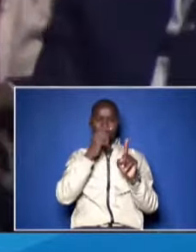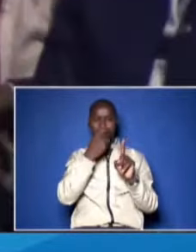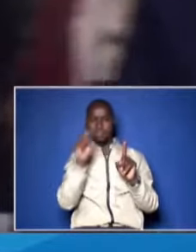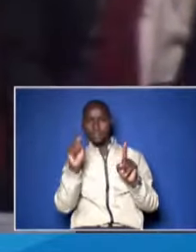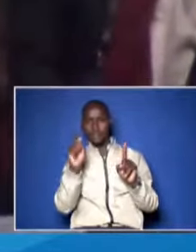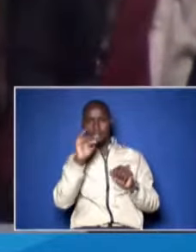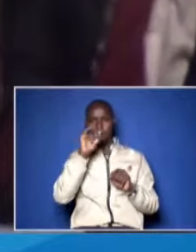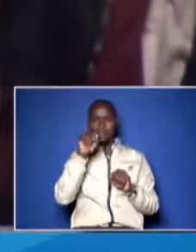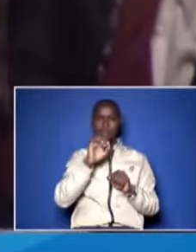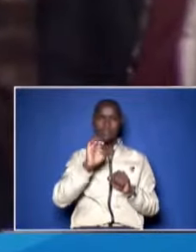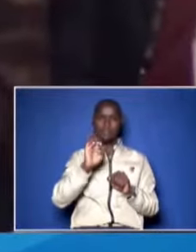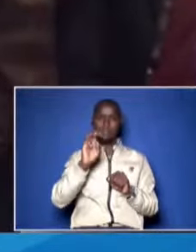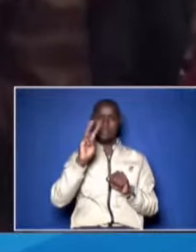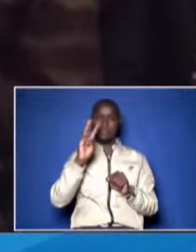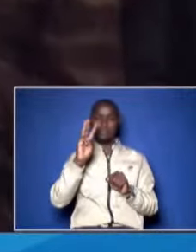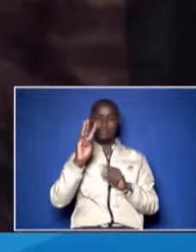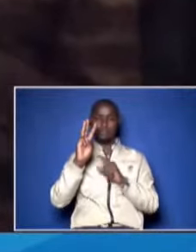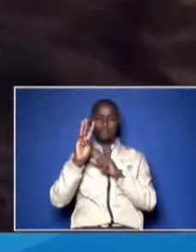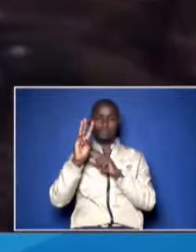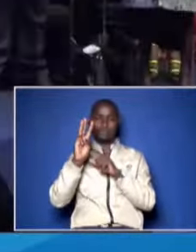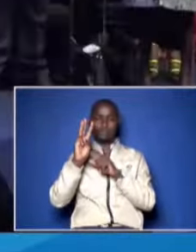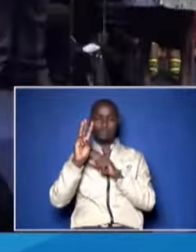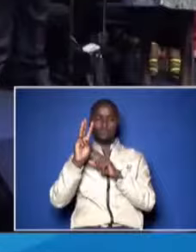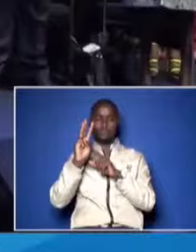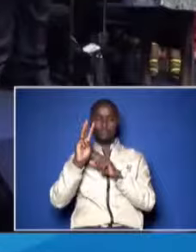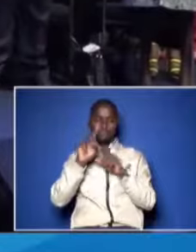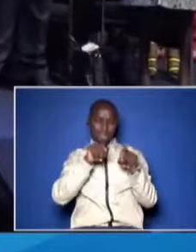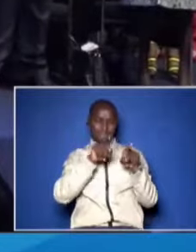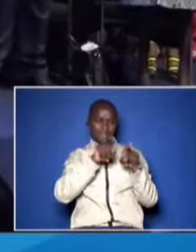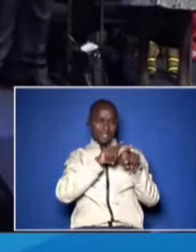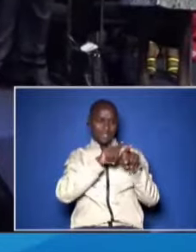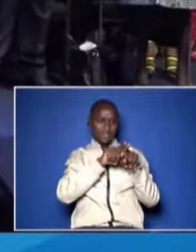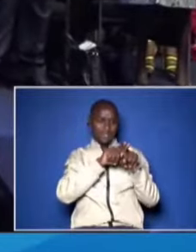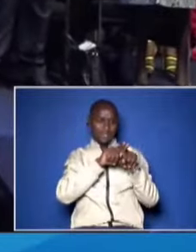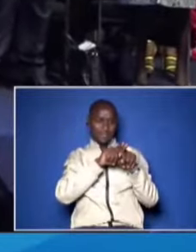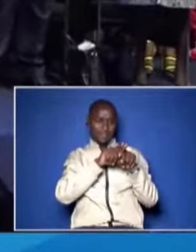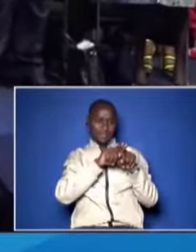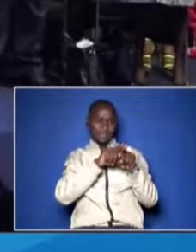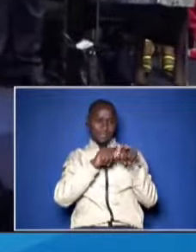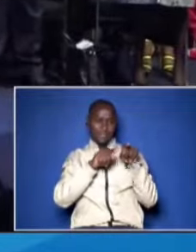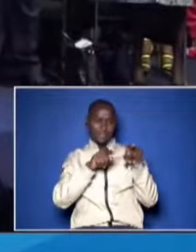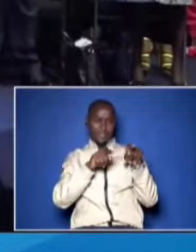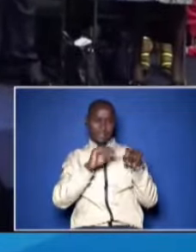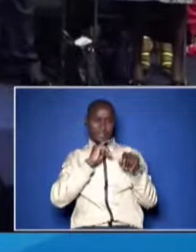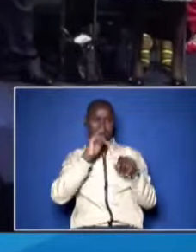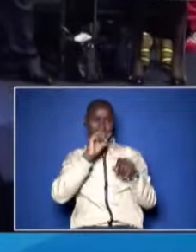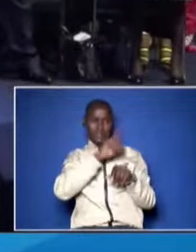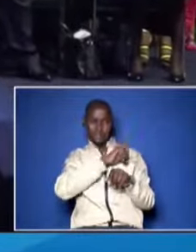he said to the Queen of England he said as long as there's a Jew there's a